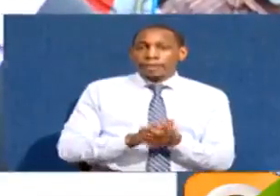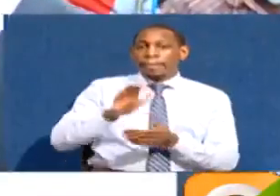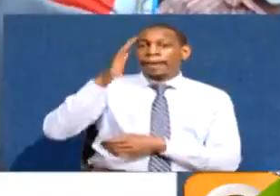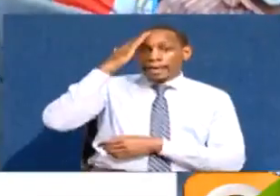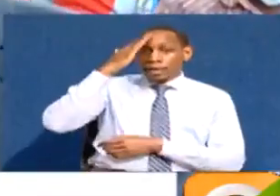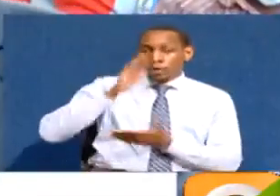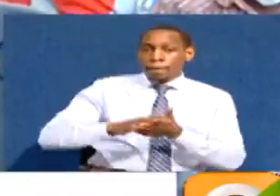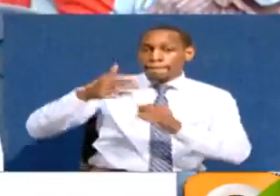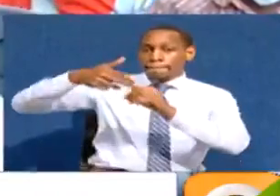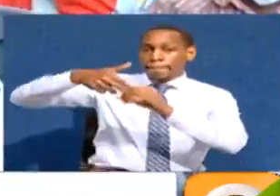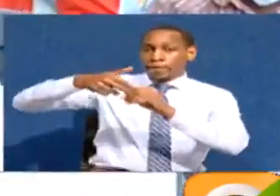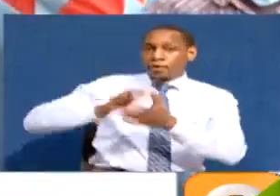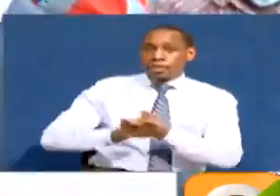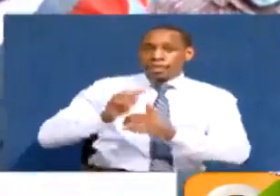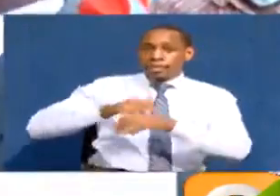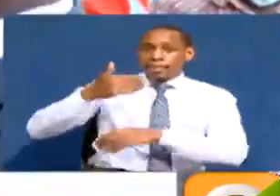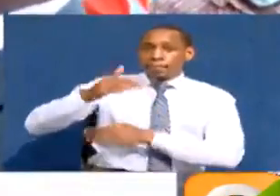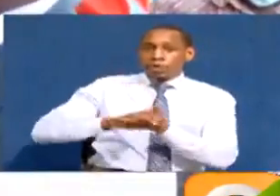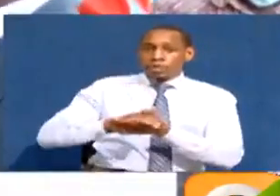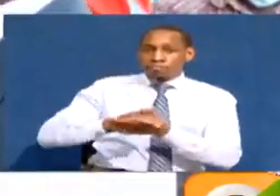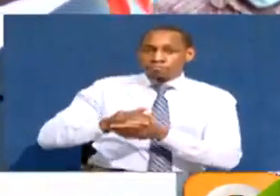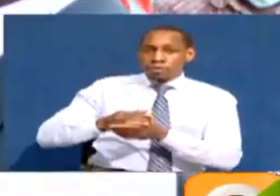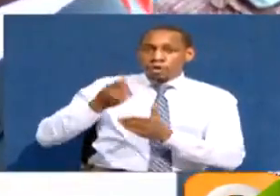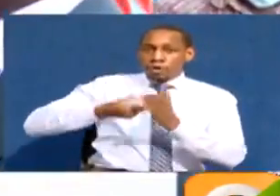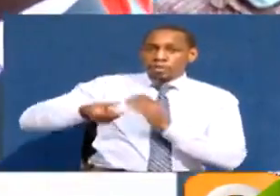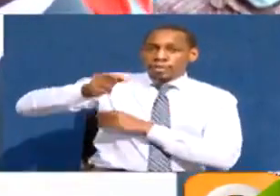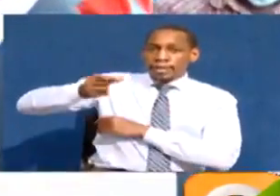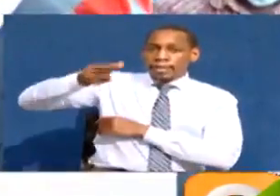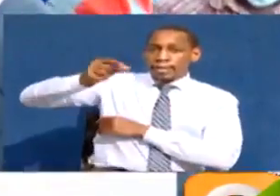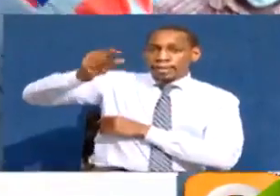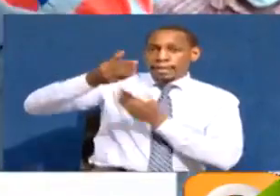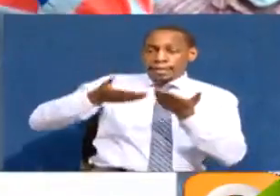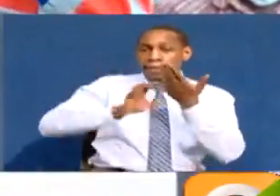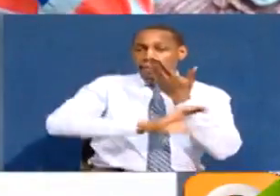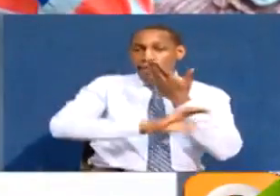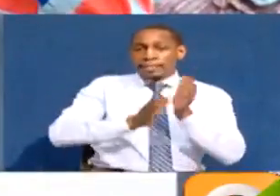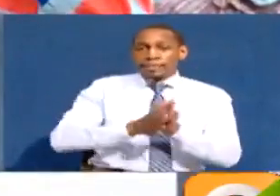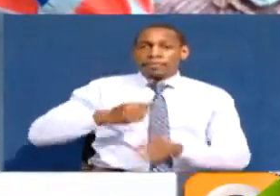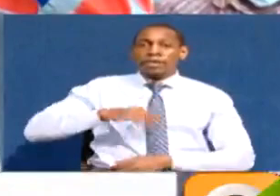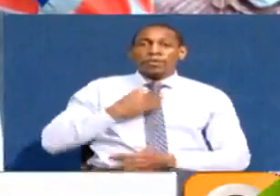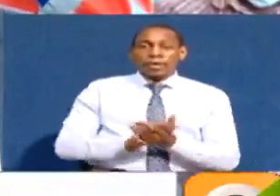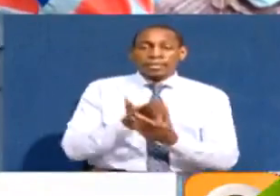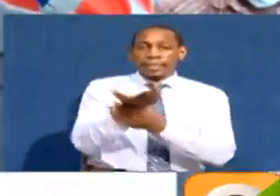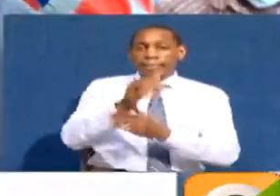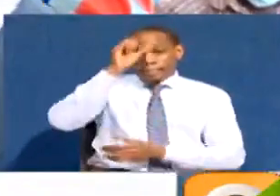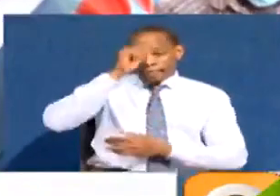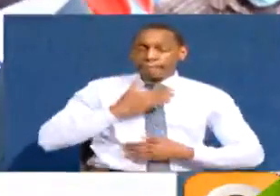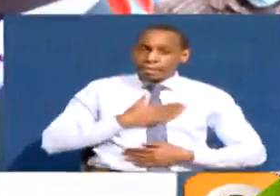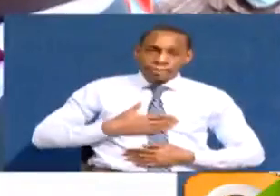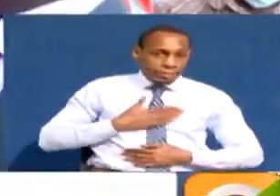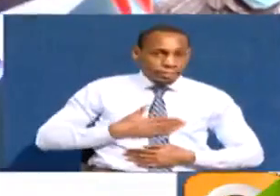Najua kwamba petroli kila wakati inaendelea kupanda katika hii nchi yetu. Na sisi tunataka kuomba serikali